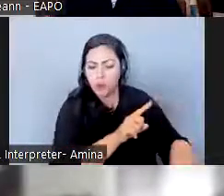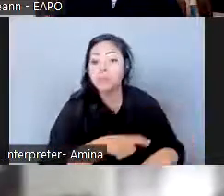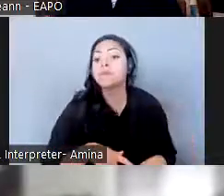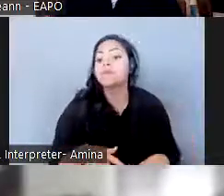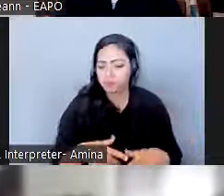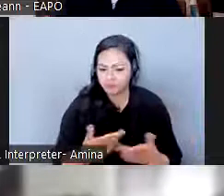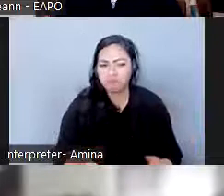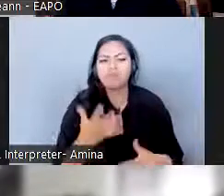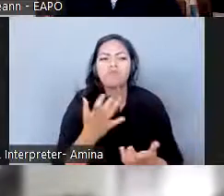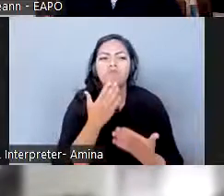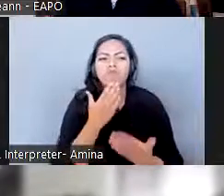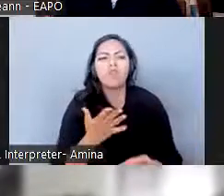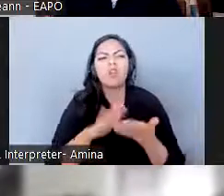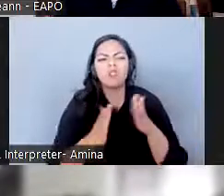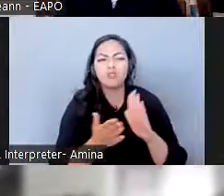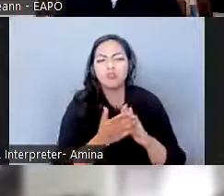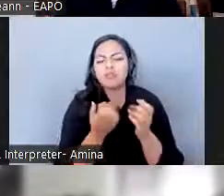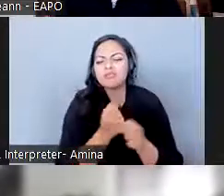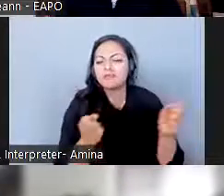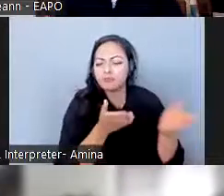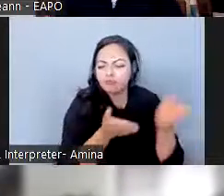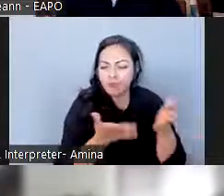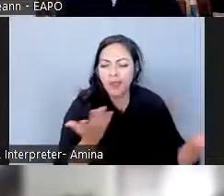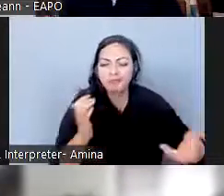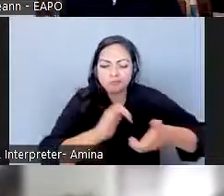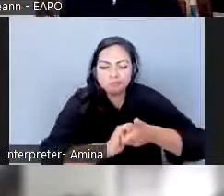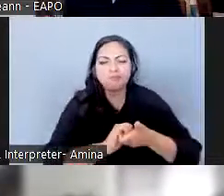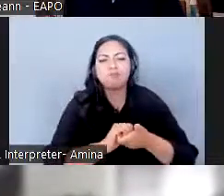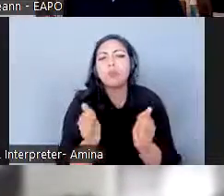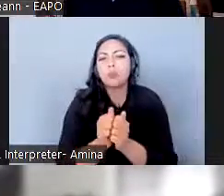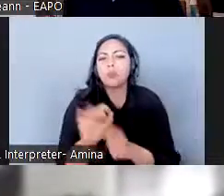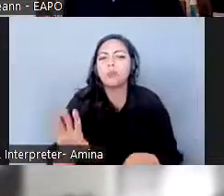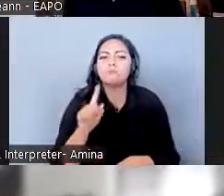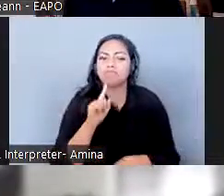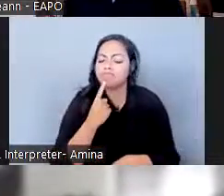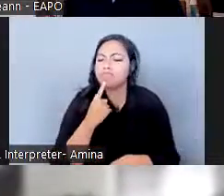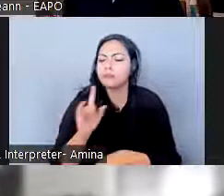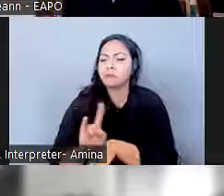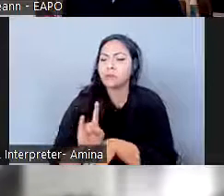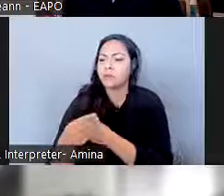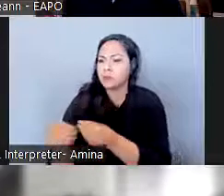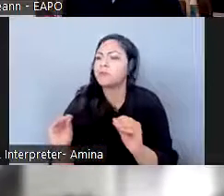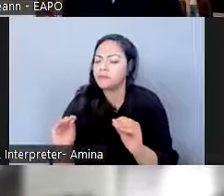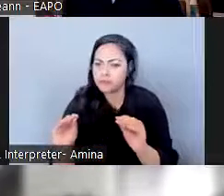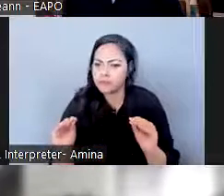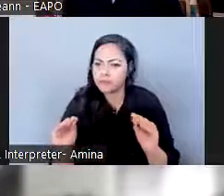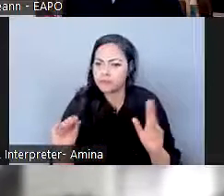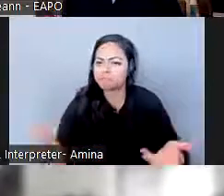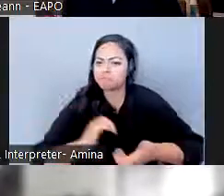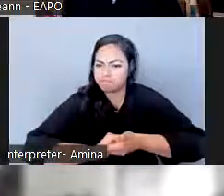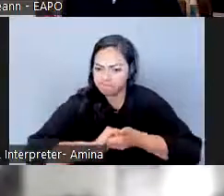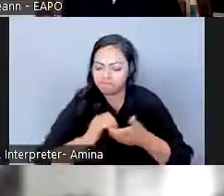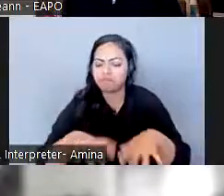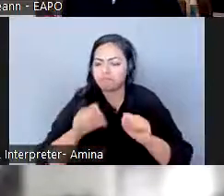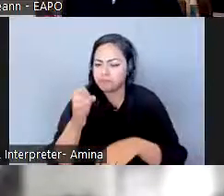with the Community Safety Services and the Serious Fraud Office. So I know that the issue